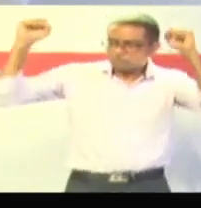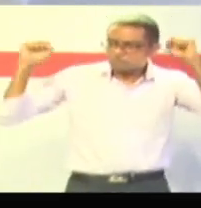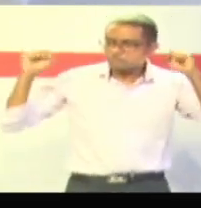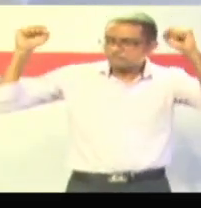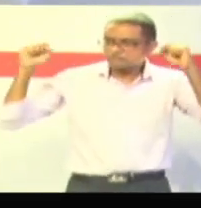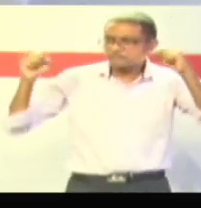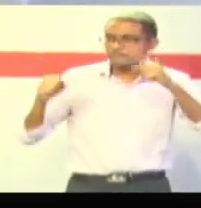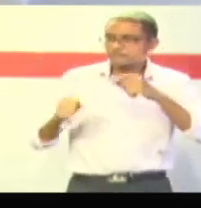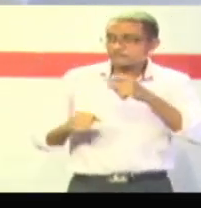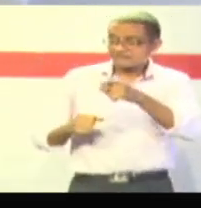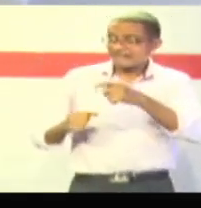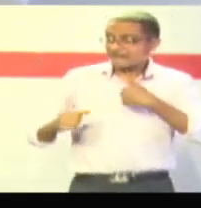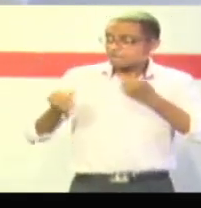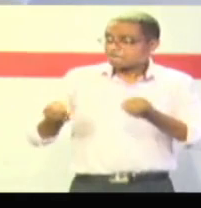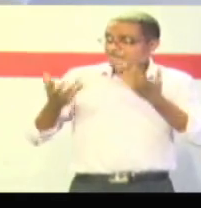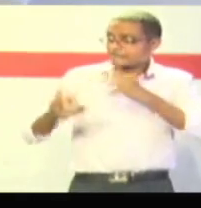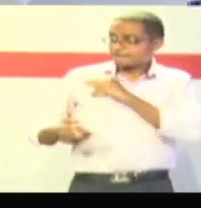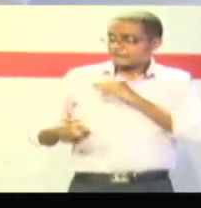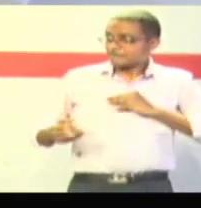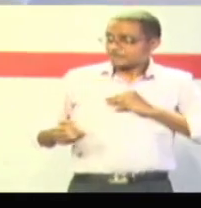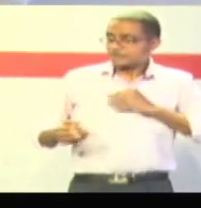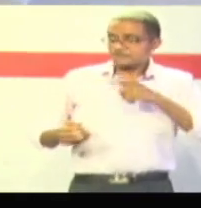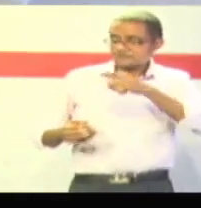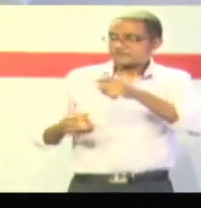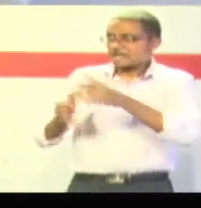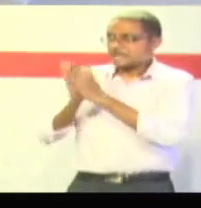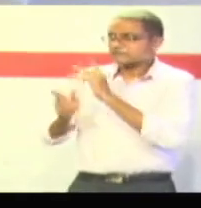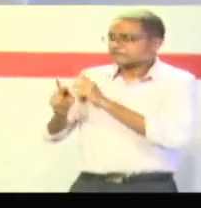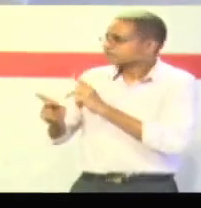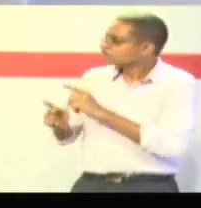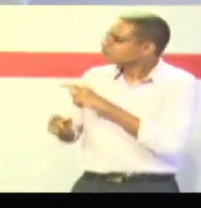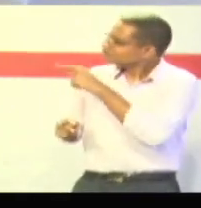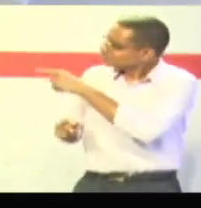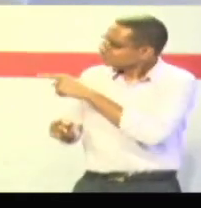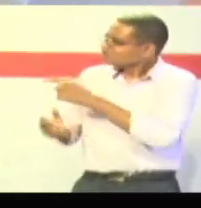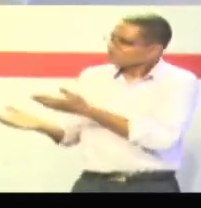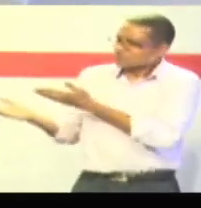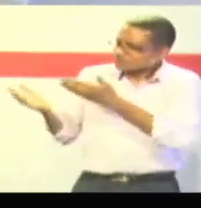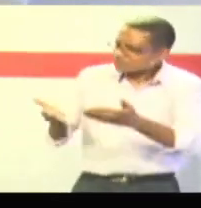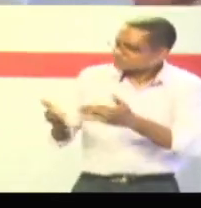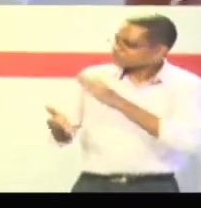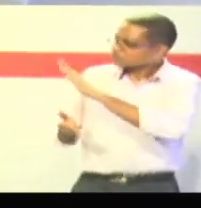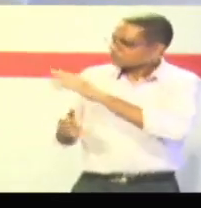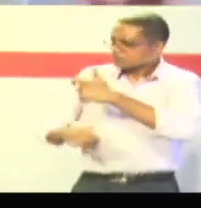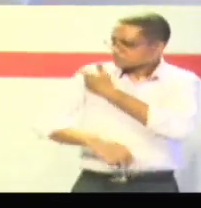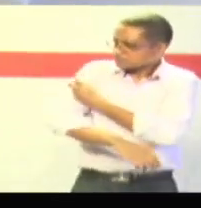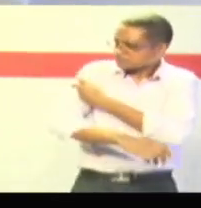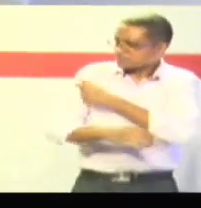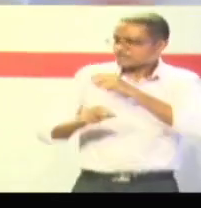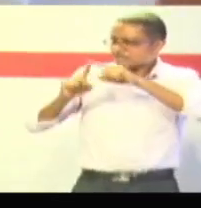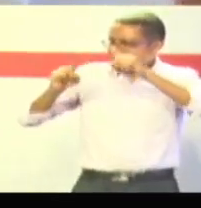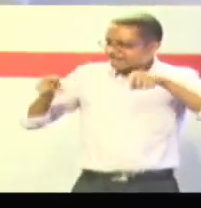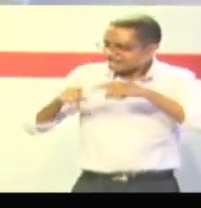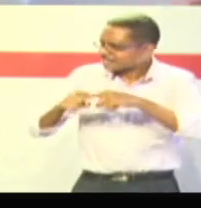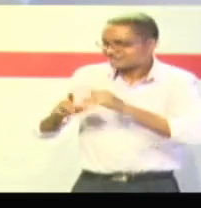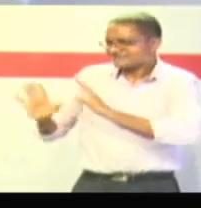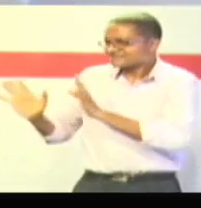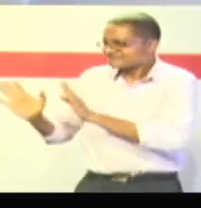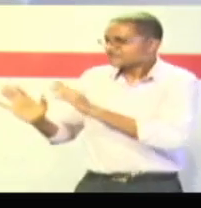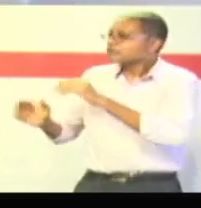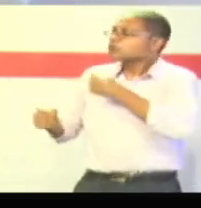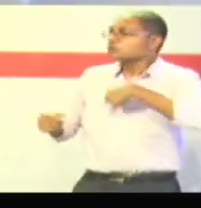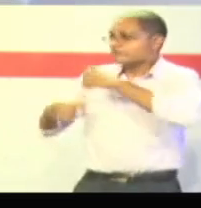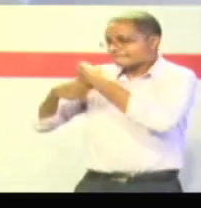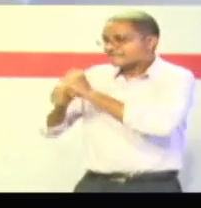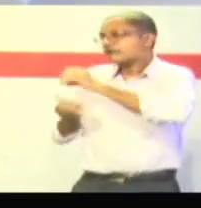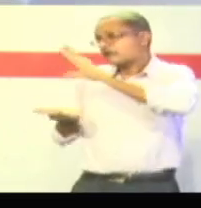membership, are asking people that, hey, instead of walking with your immunization card every time, let's make a copy and we'll keep it on file. Is